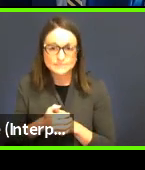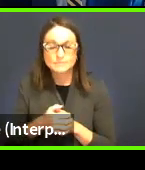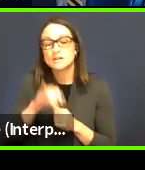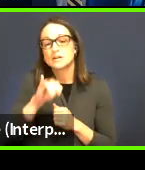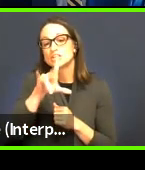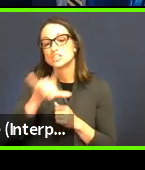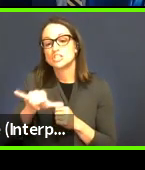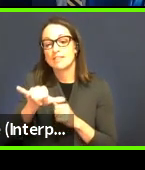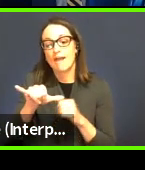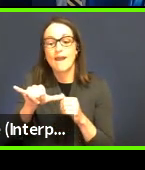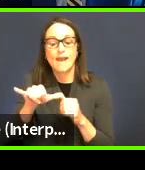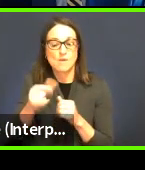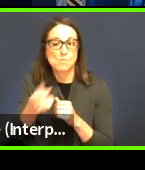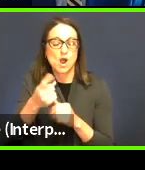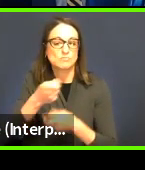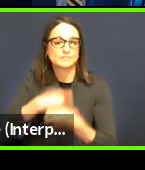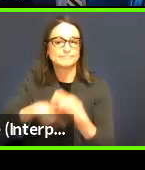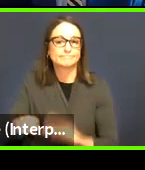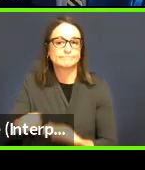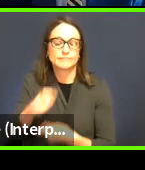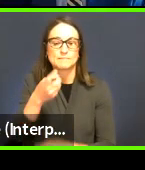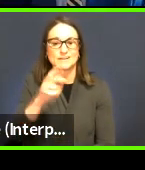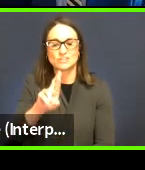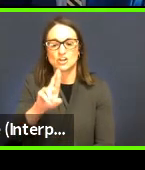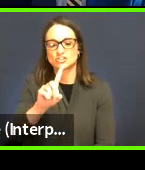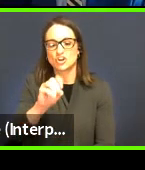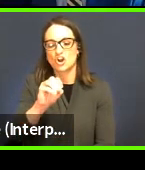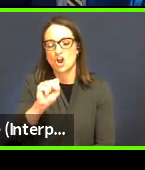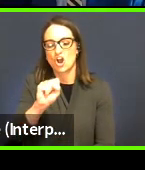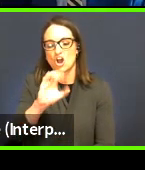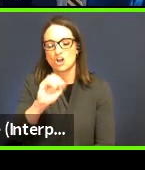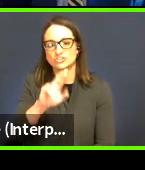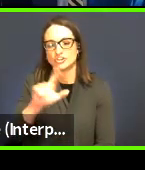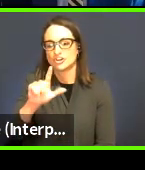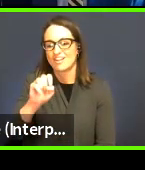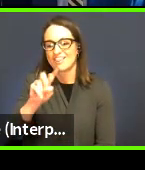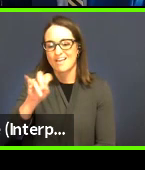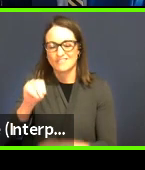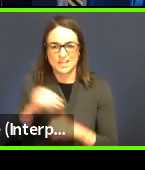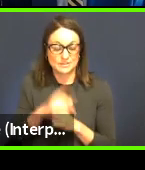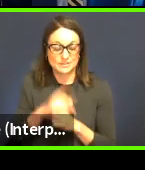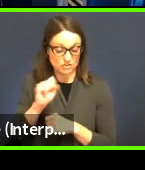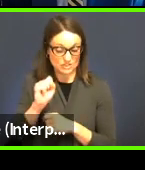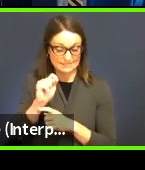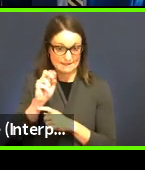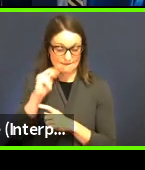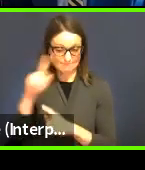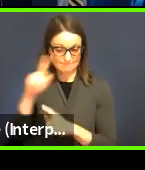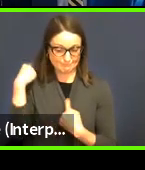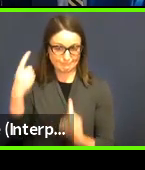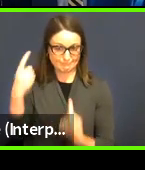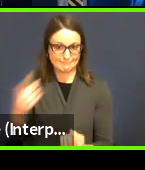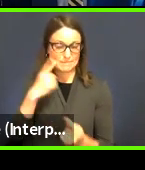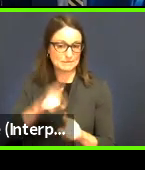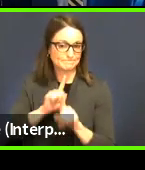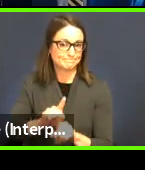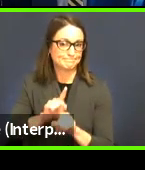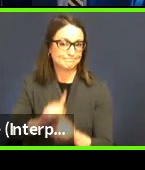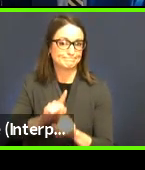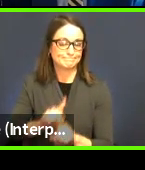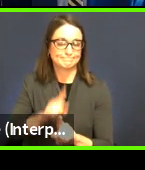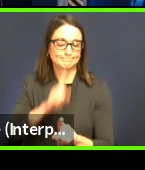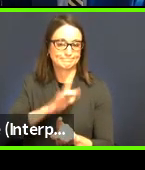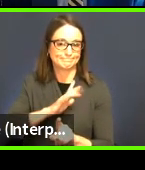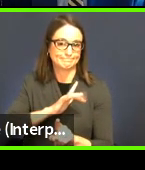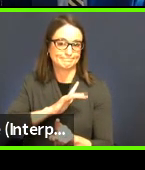Oscar Levin. On a personal note, Stan, for the last several weeks, has been mentoring me on the fine art